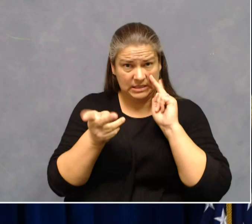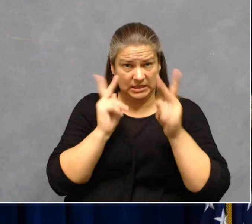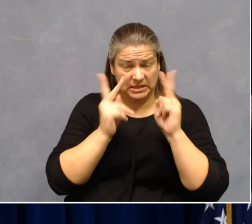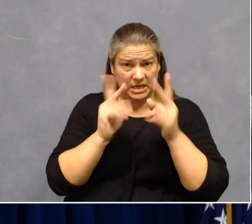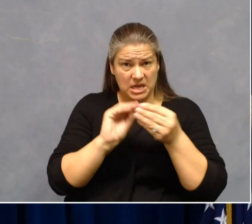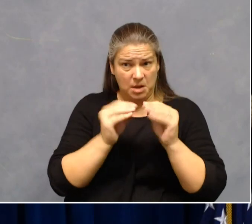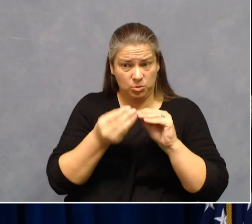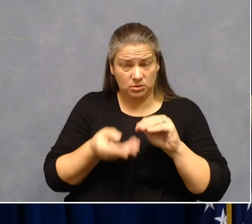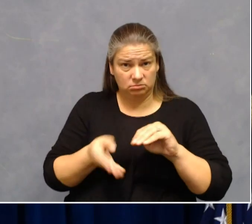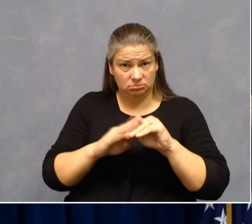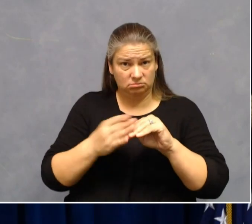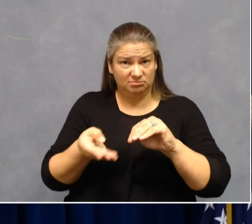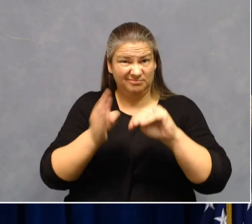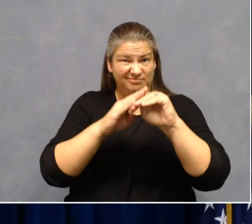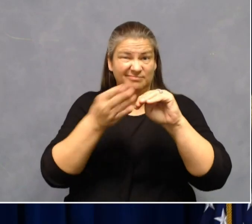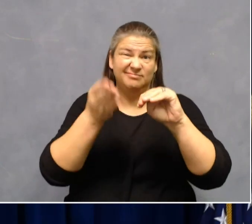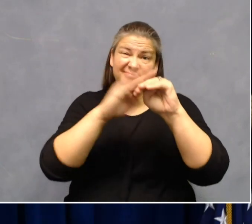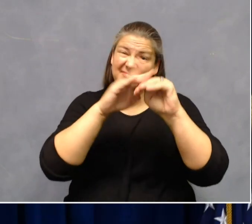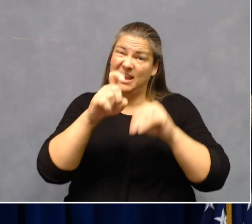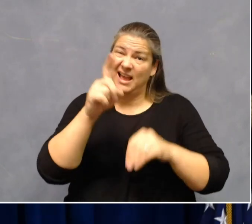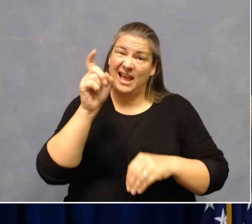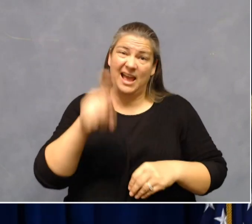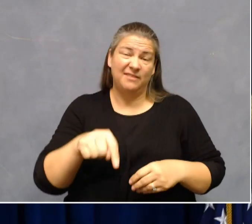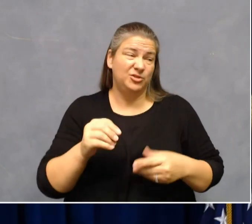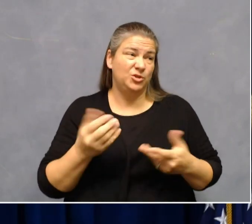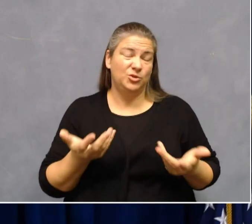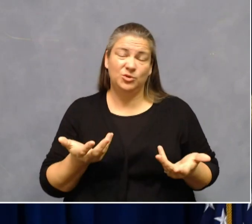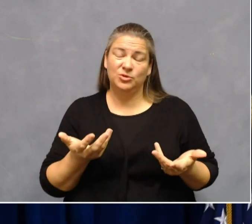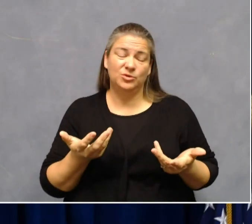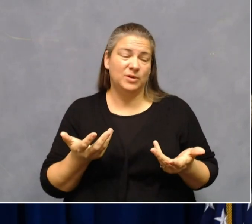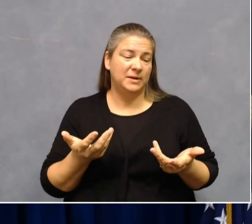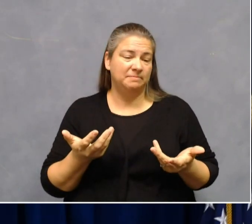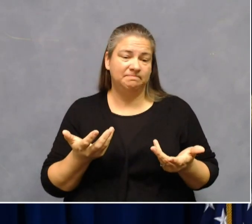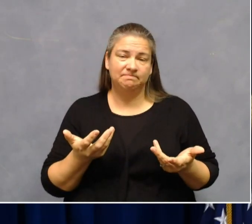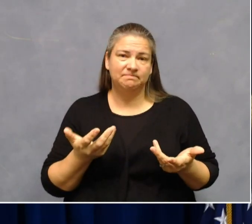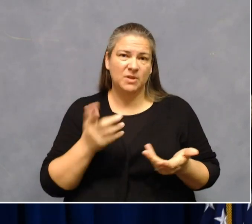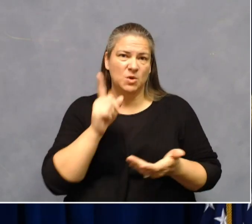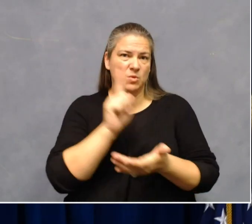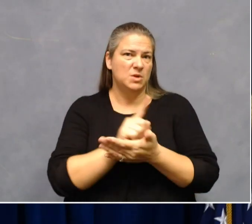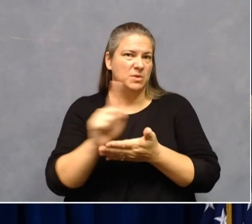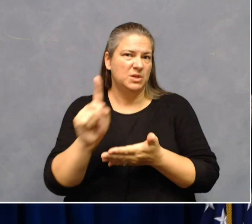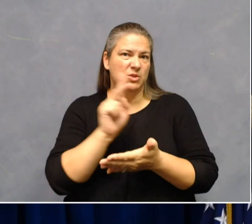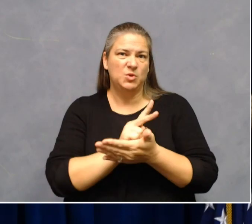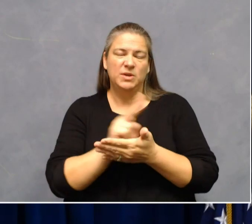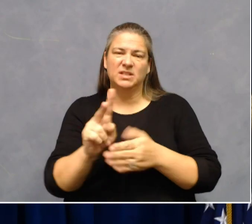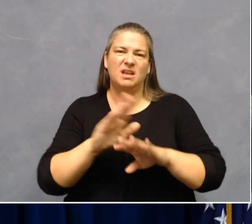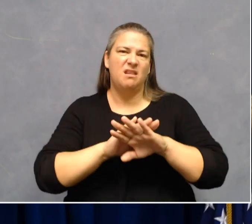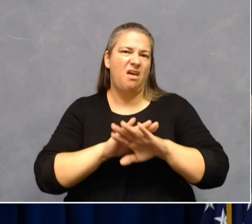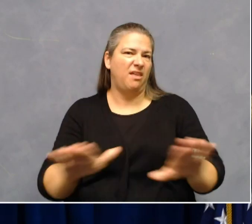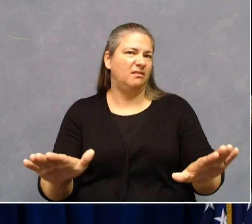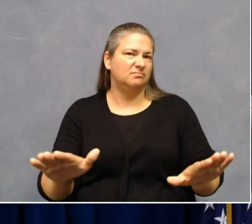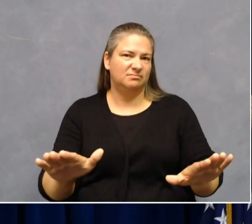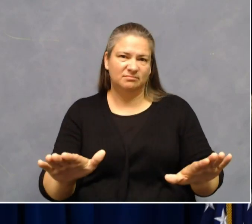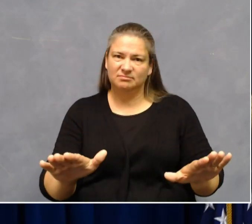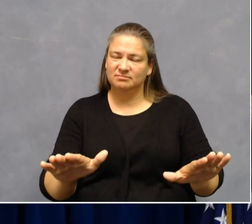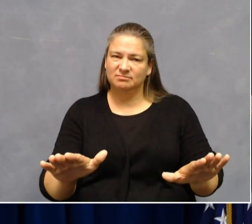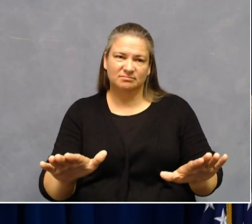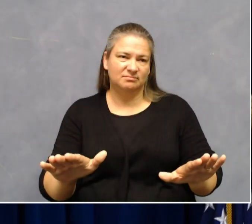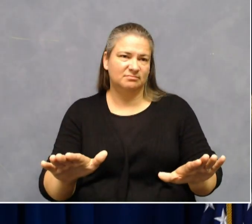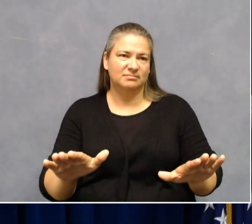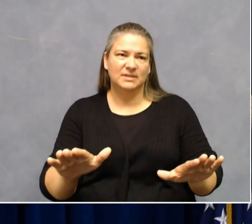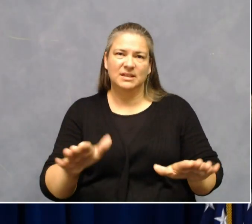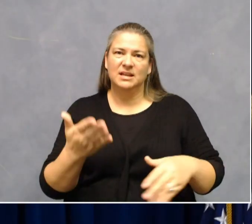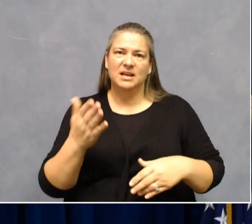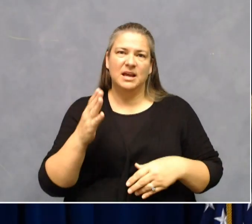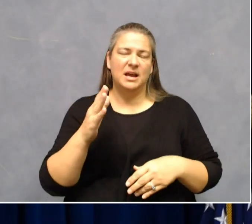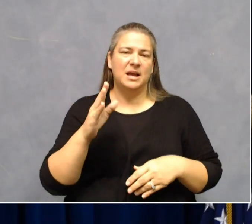are, we may need to ask that we have a period of a week or a couple of weeks where we just don't have any of these backyard barbecues or the